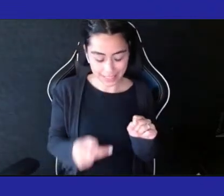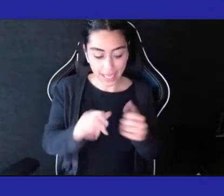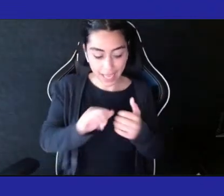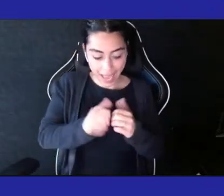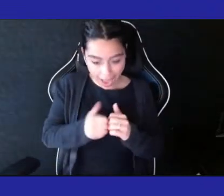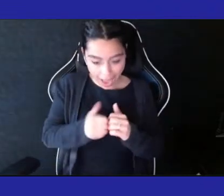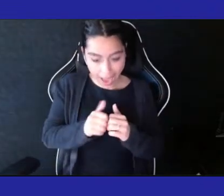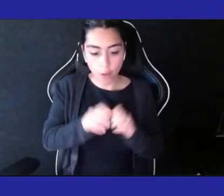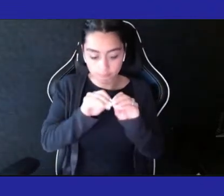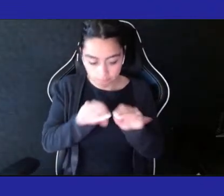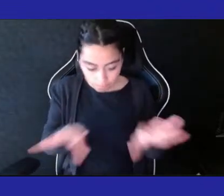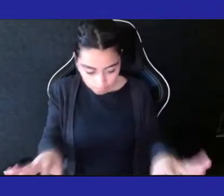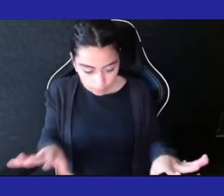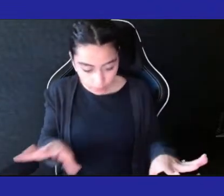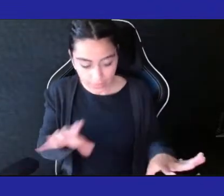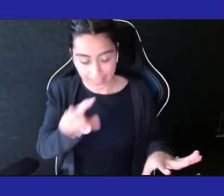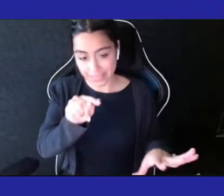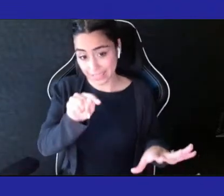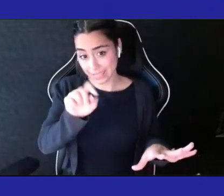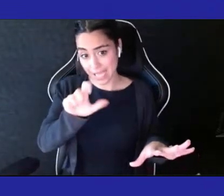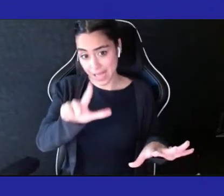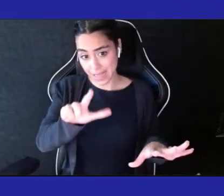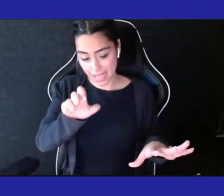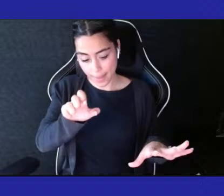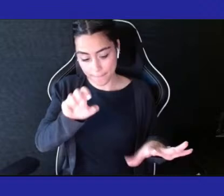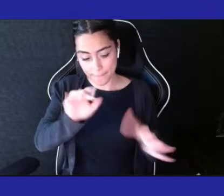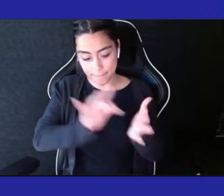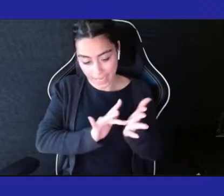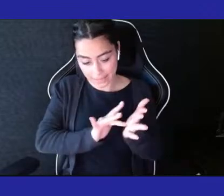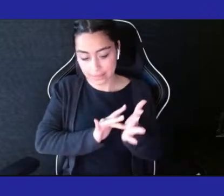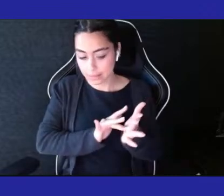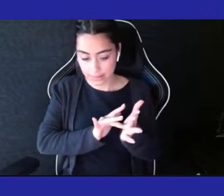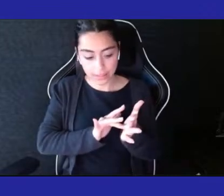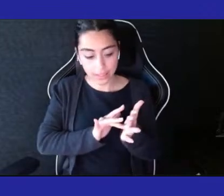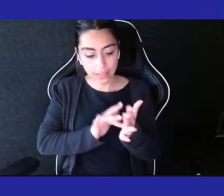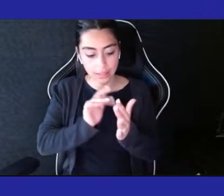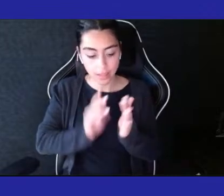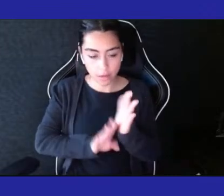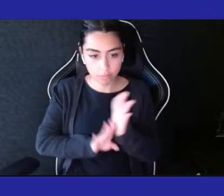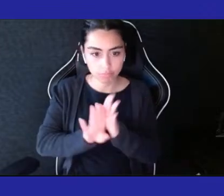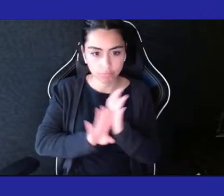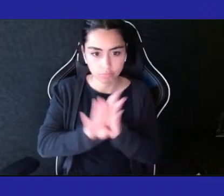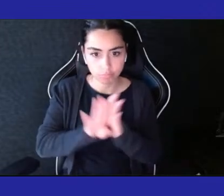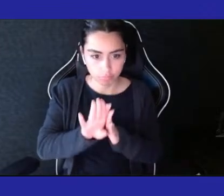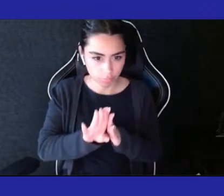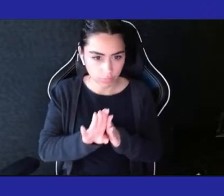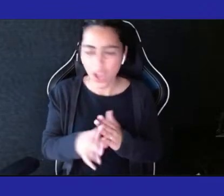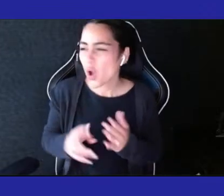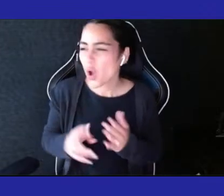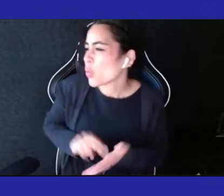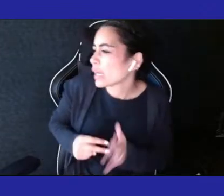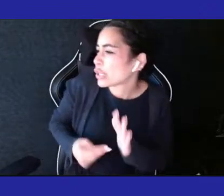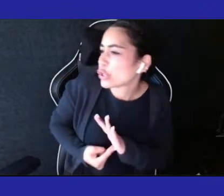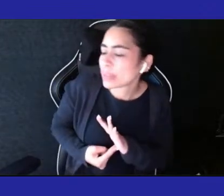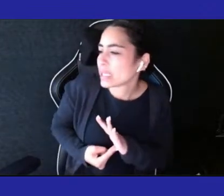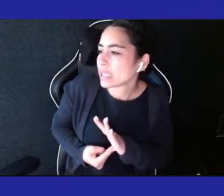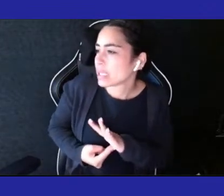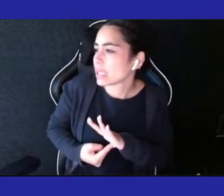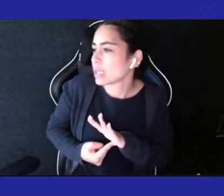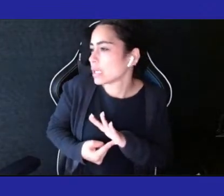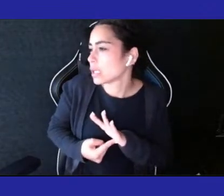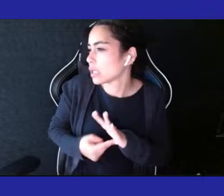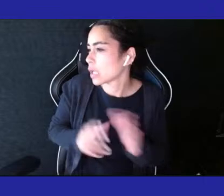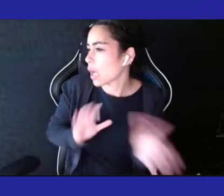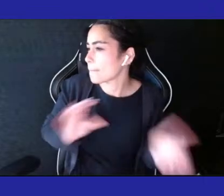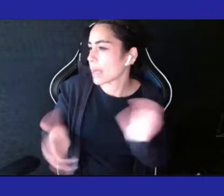of telemedicine is faring across the system. Sally, could you say more what you mean? Faring how, or faring in How- comparison to